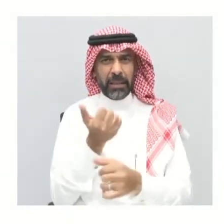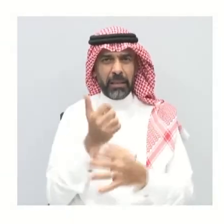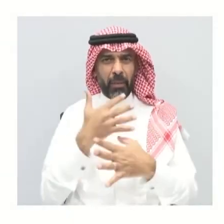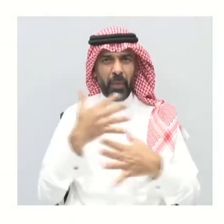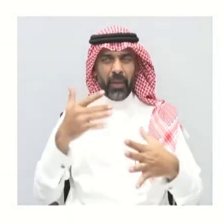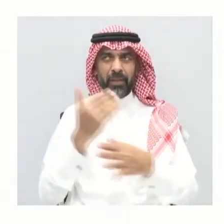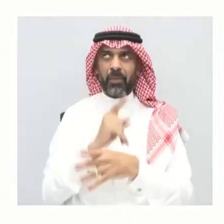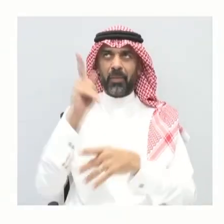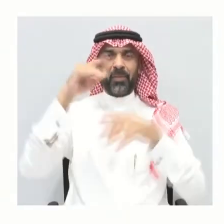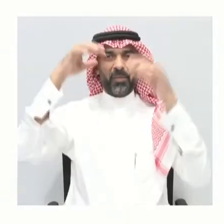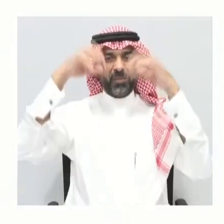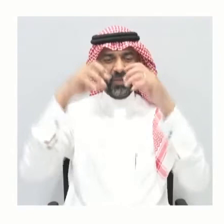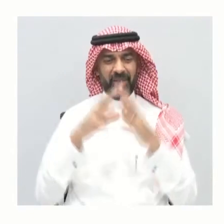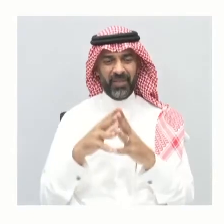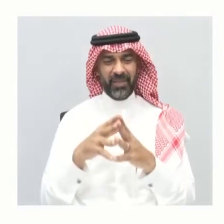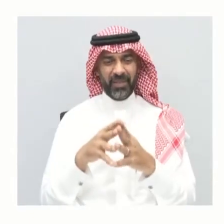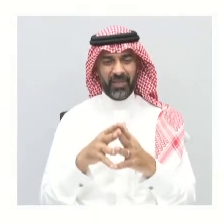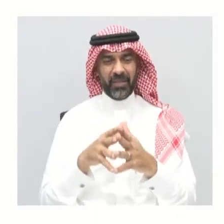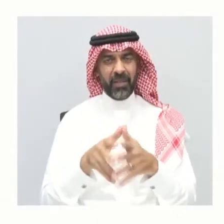Maybe you want to draw another cloud?